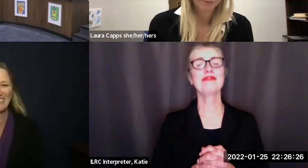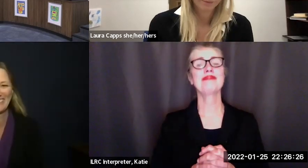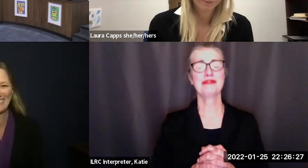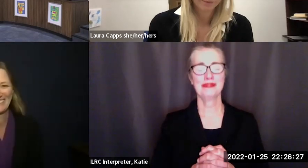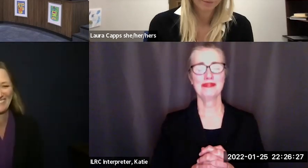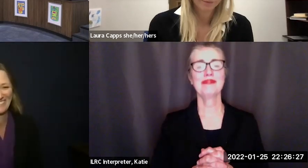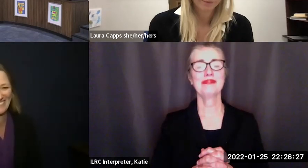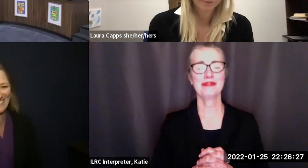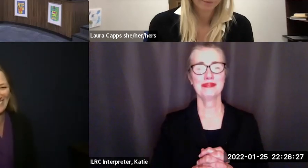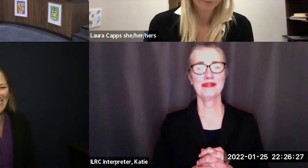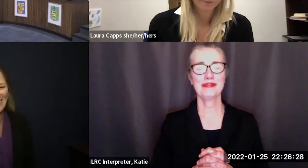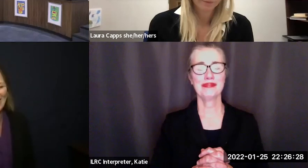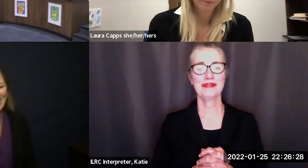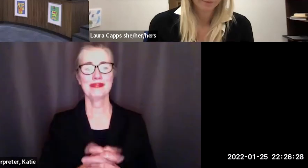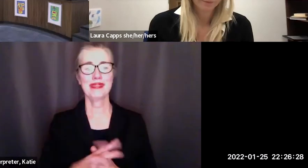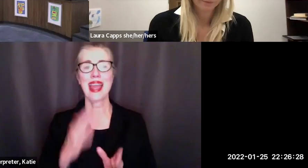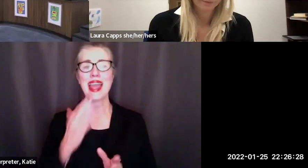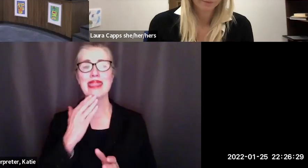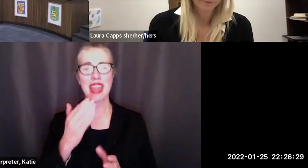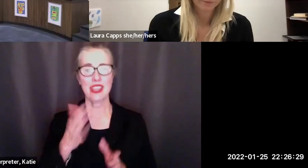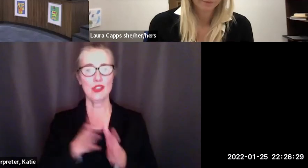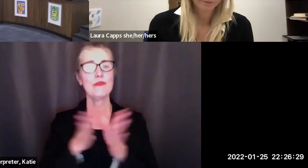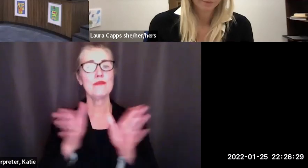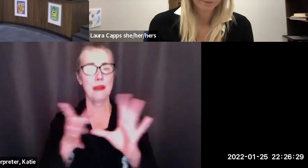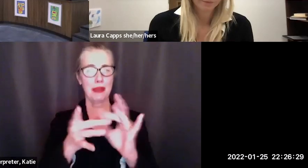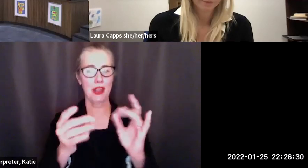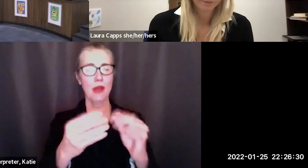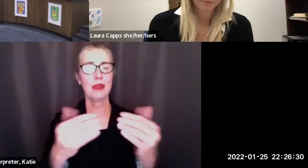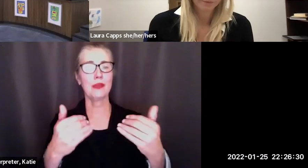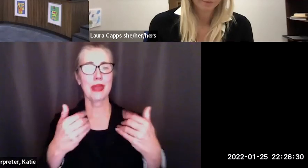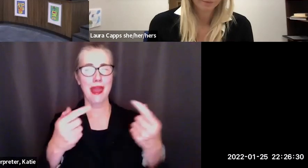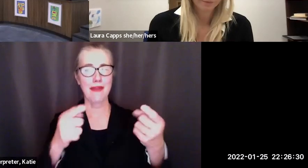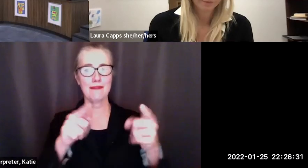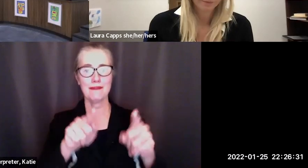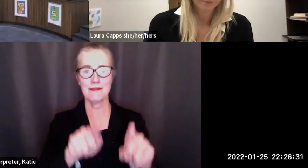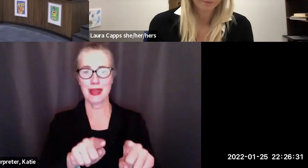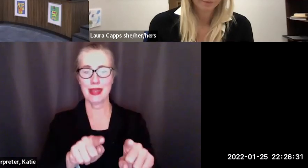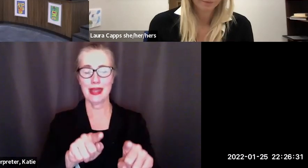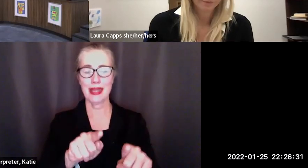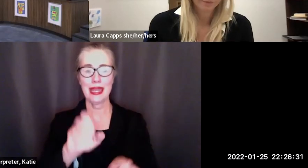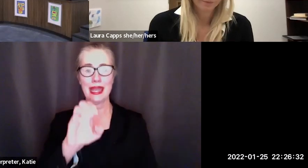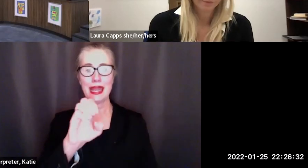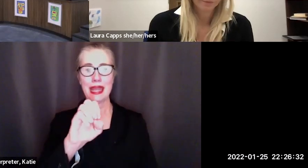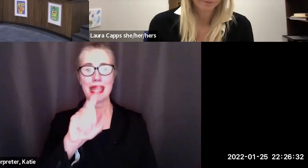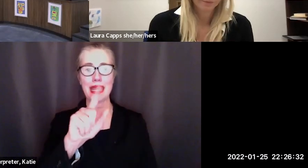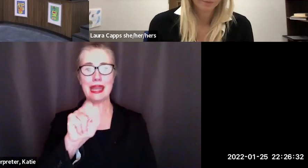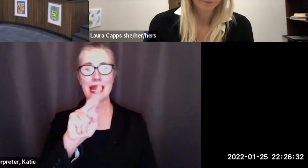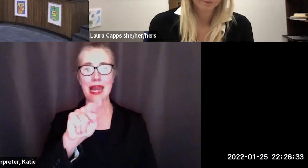thank you professor munoz we do have public comment um renee garcia hernandez